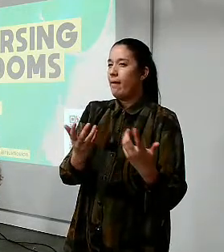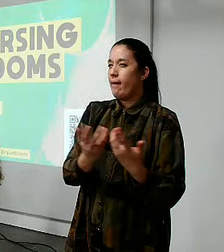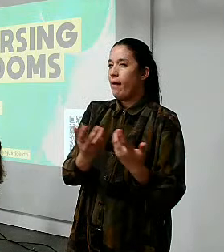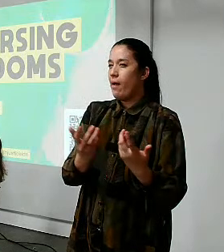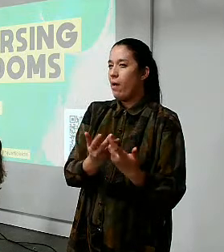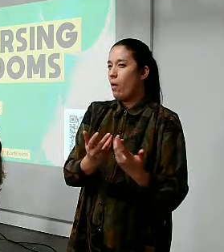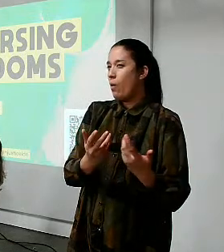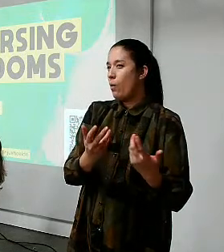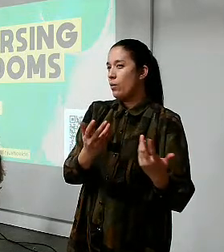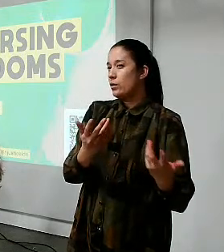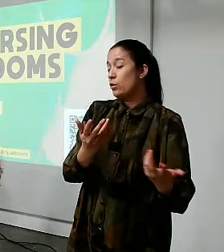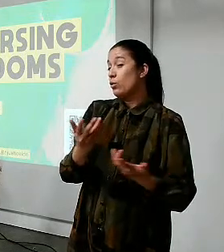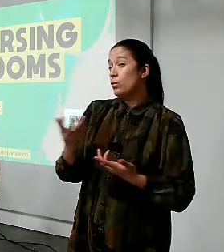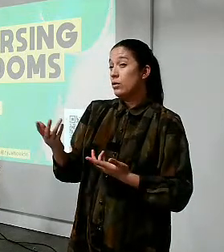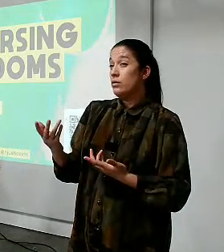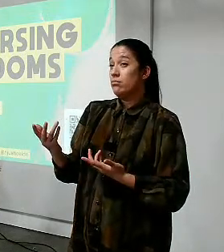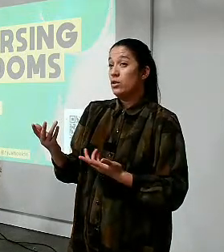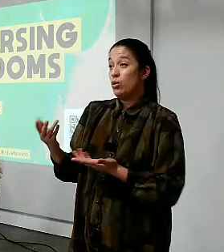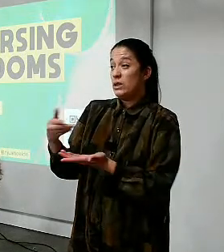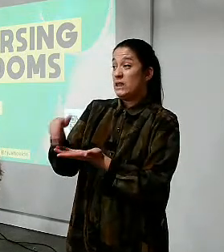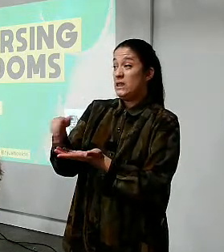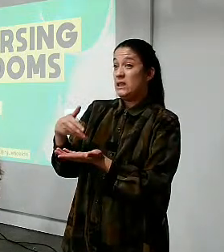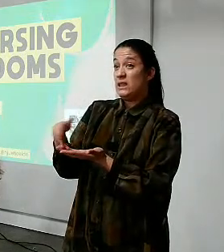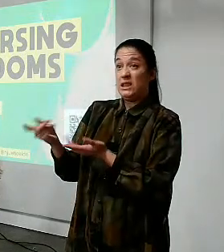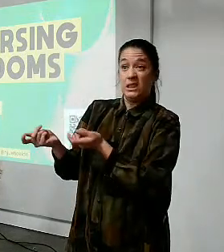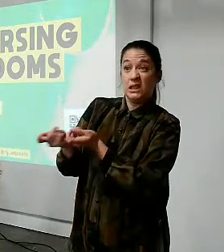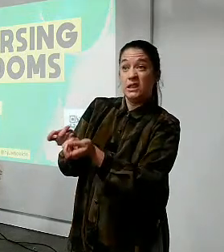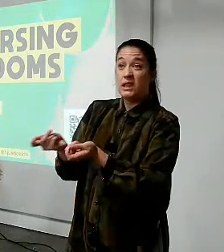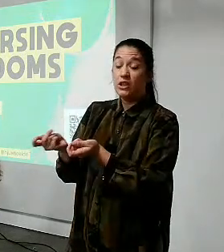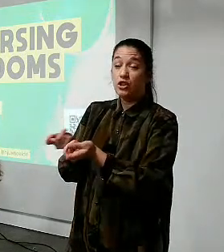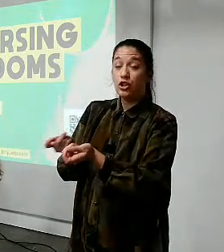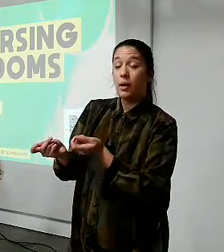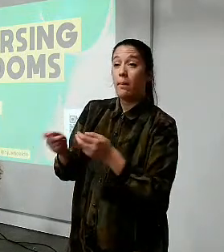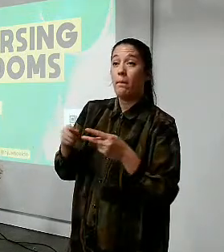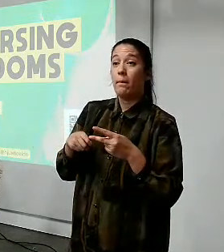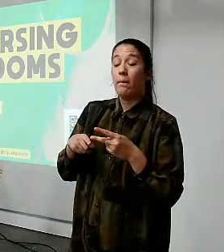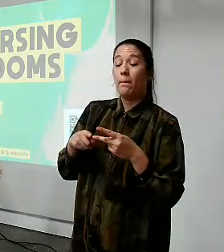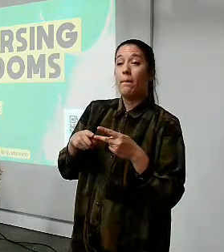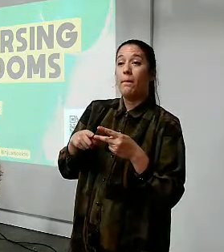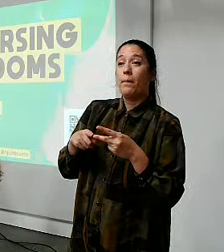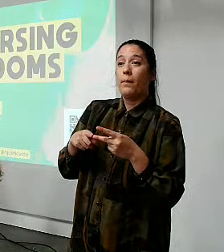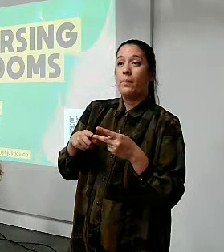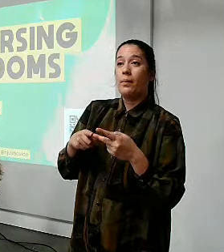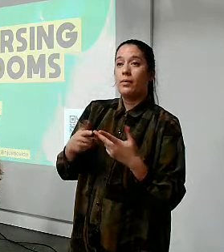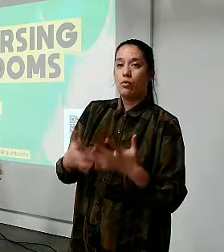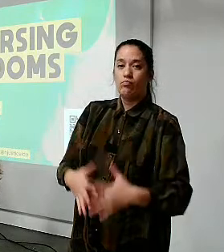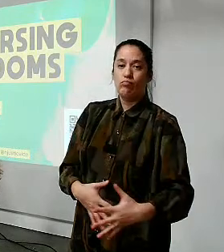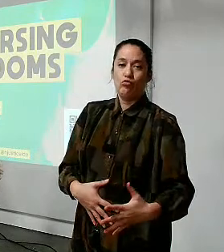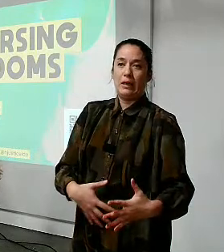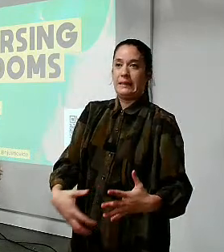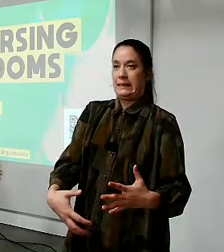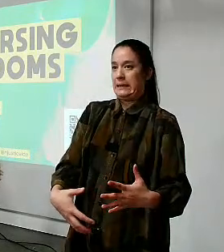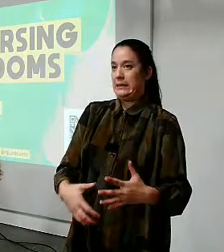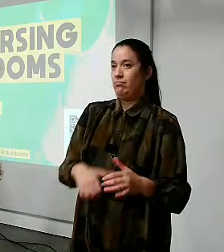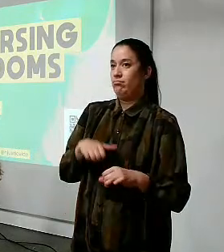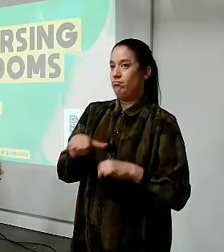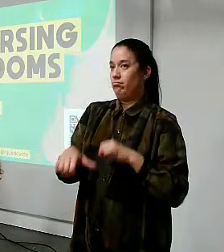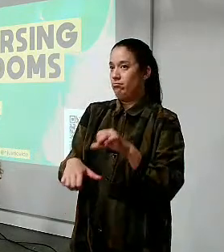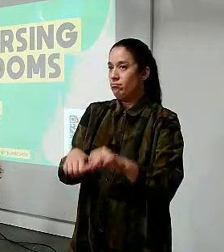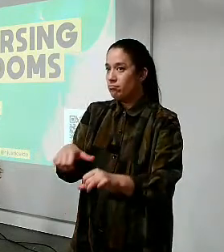and kind of thinking about the entire period of pregnancy and before pregnancy, and a lot